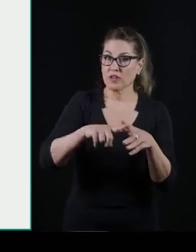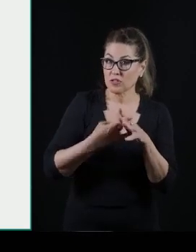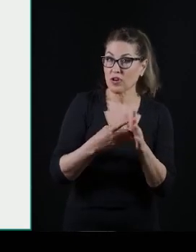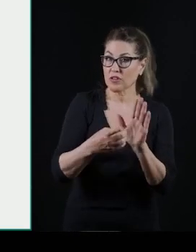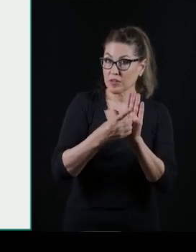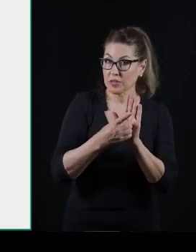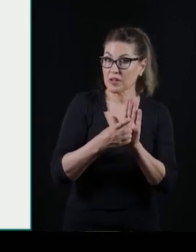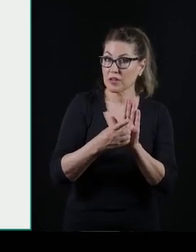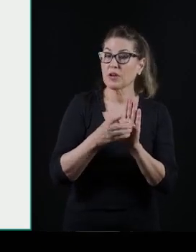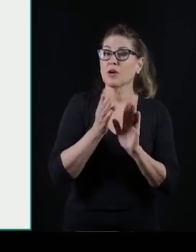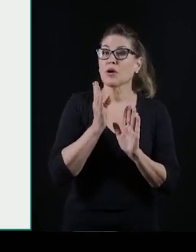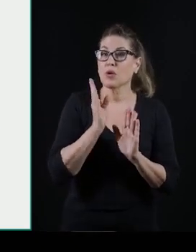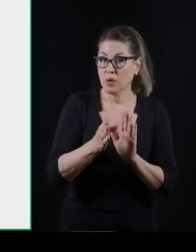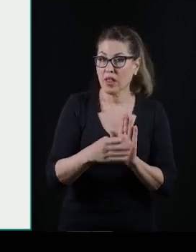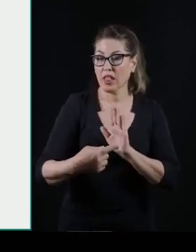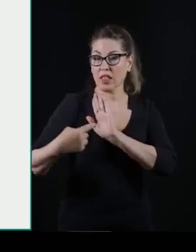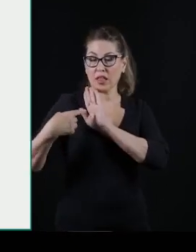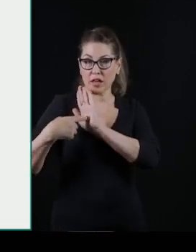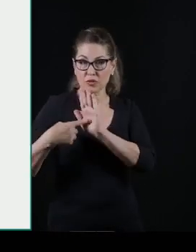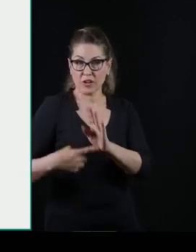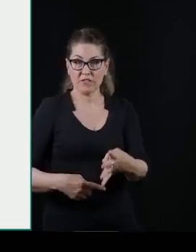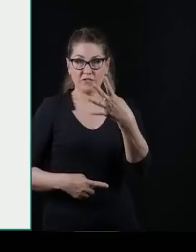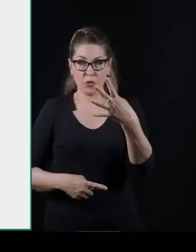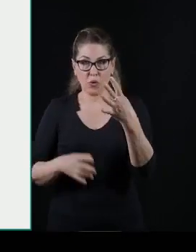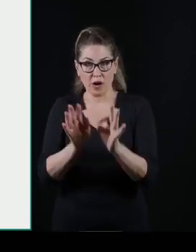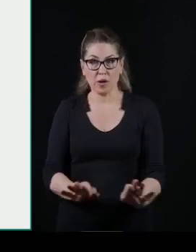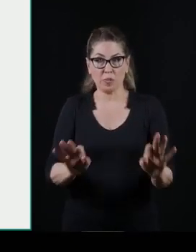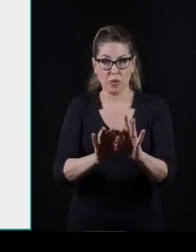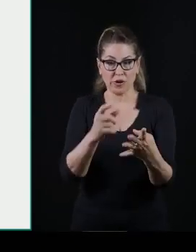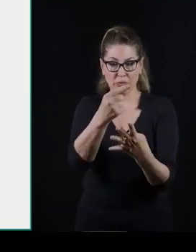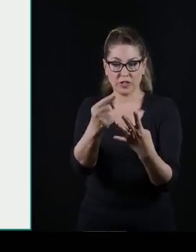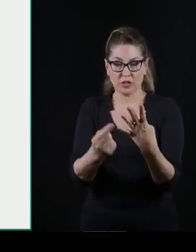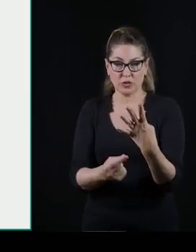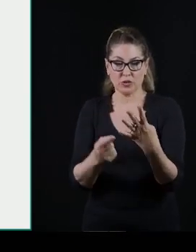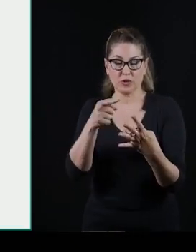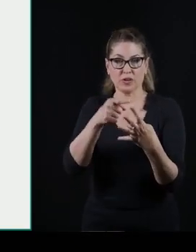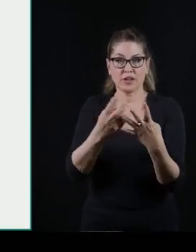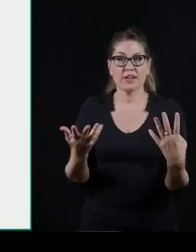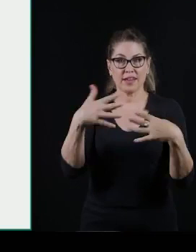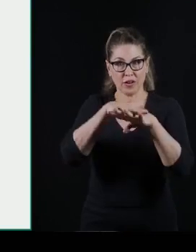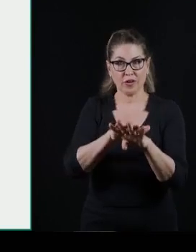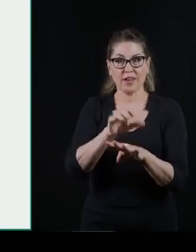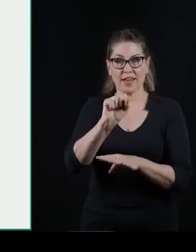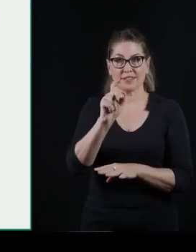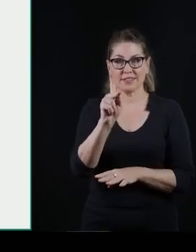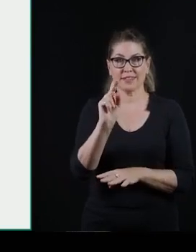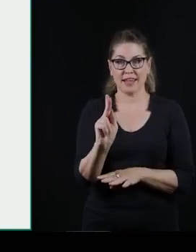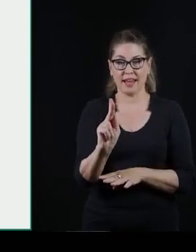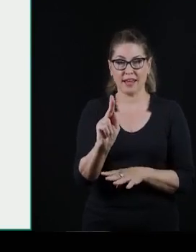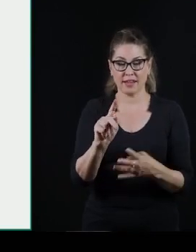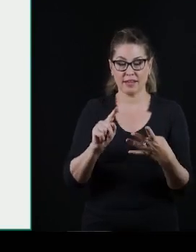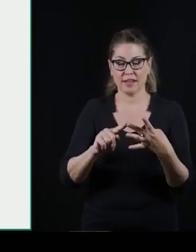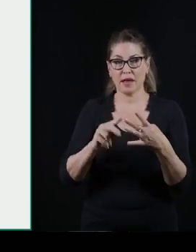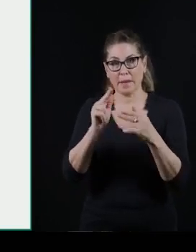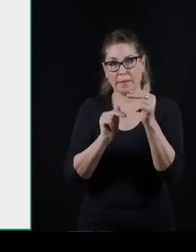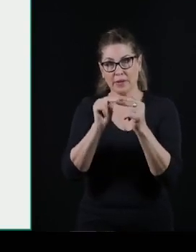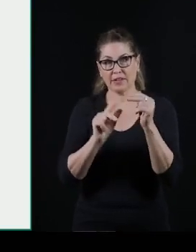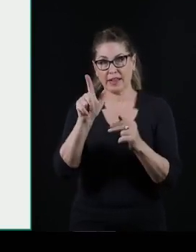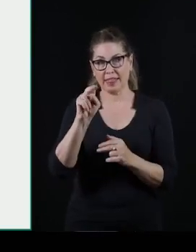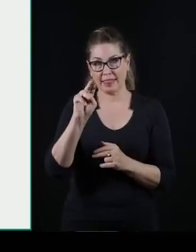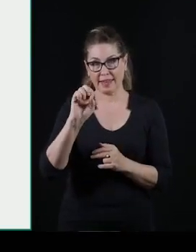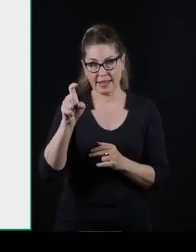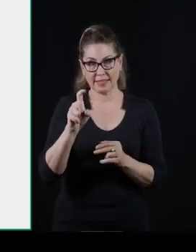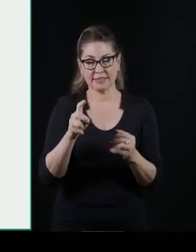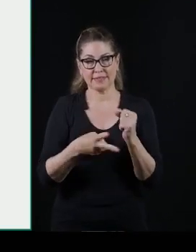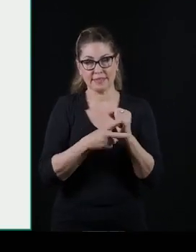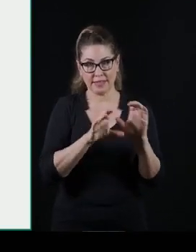The quick start demonstration will methodically illustrate 4 key steps. They are integrating the GSDK,